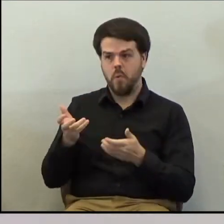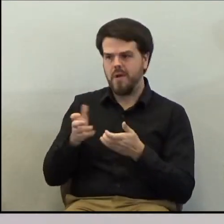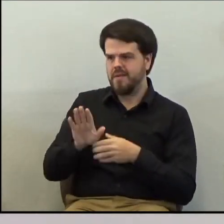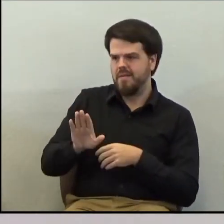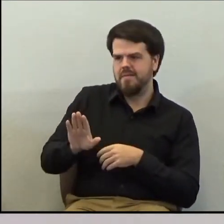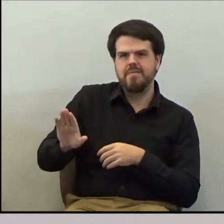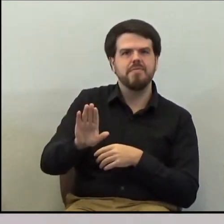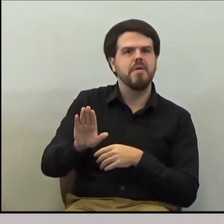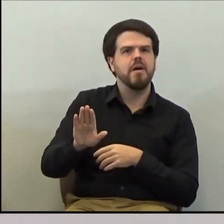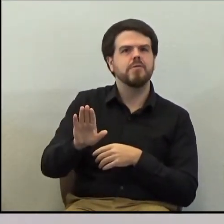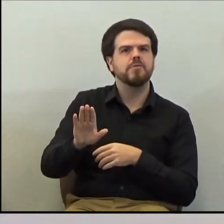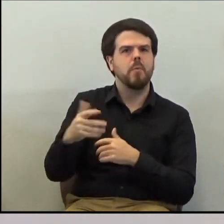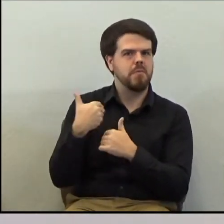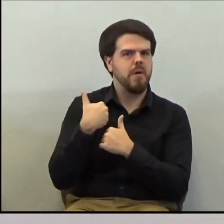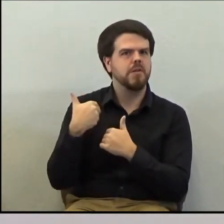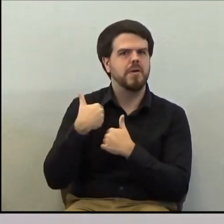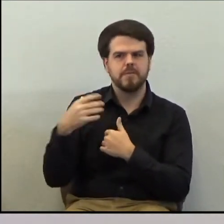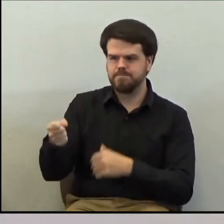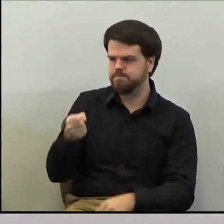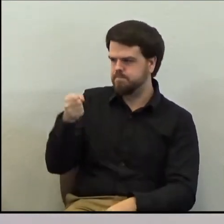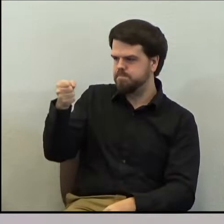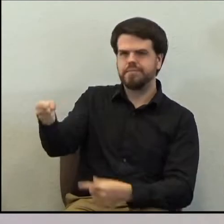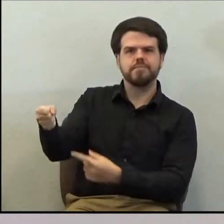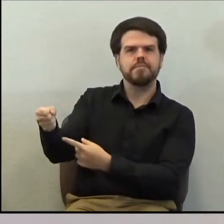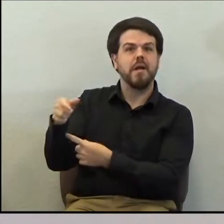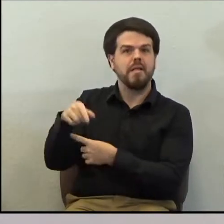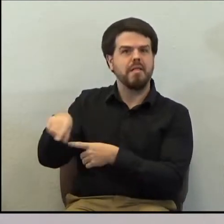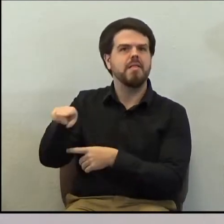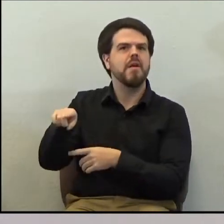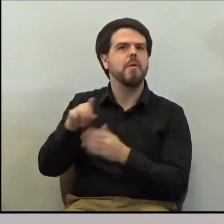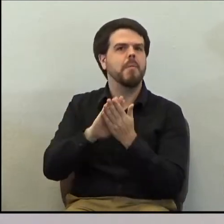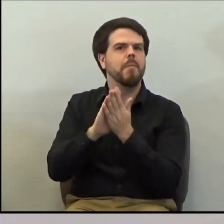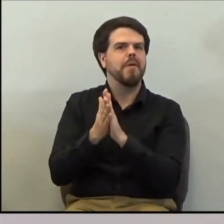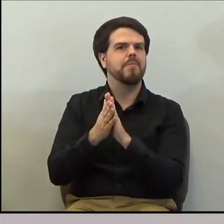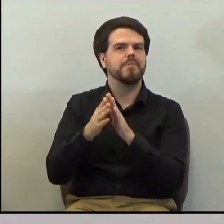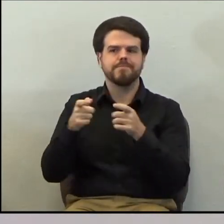to watch over us, to guide us, and to direct us.